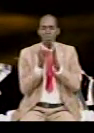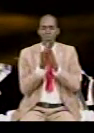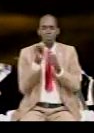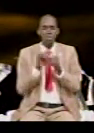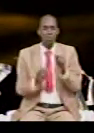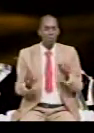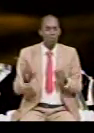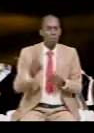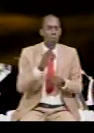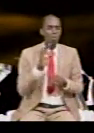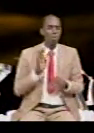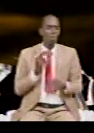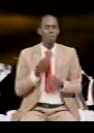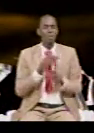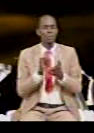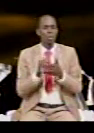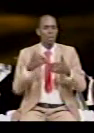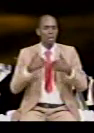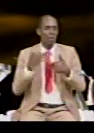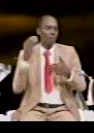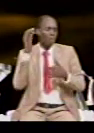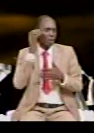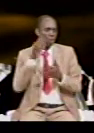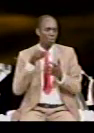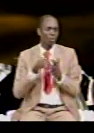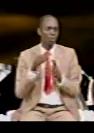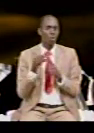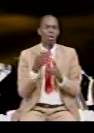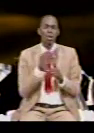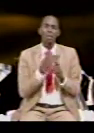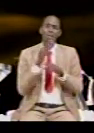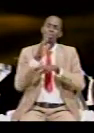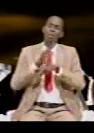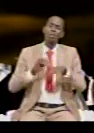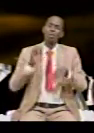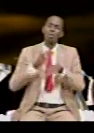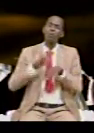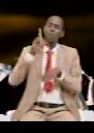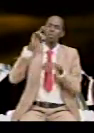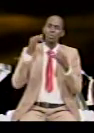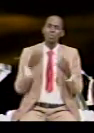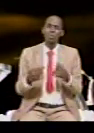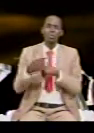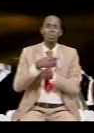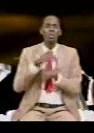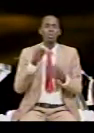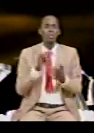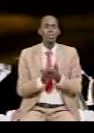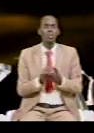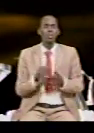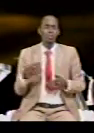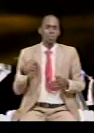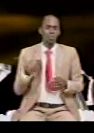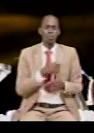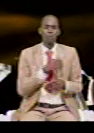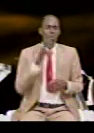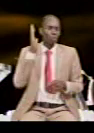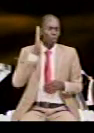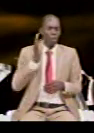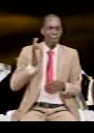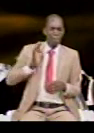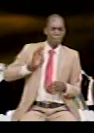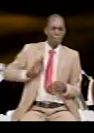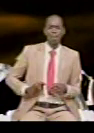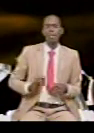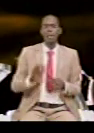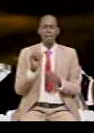heard this word and we have called upon you today, Lord, that we'll be beneficiary, we'll be living every